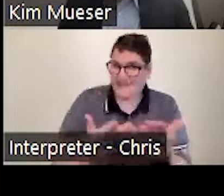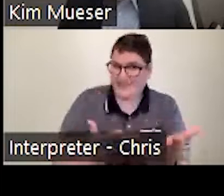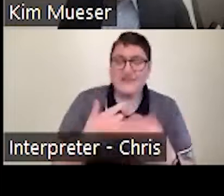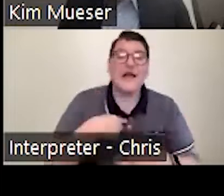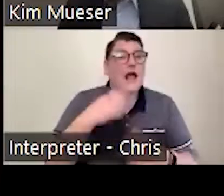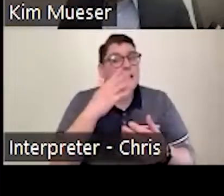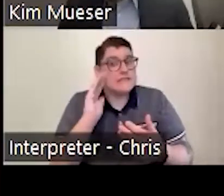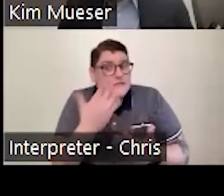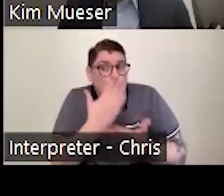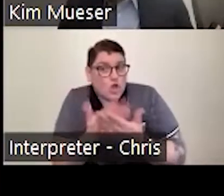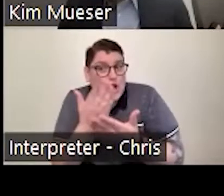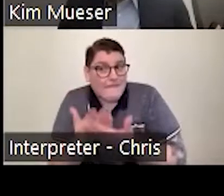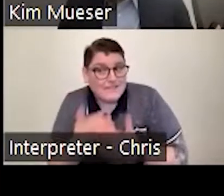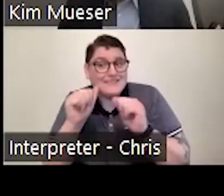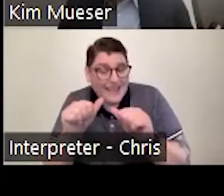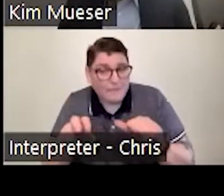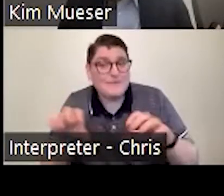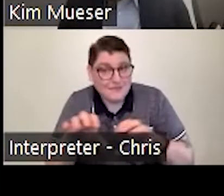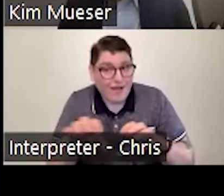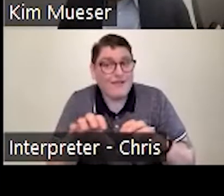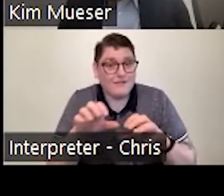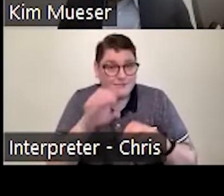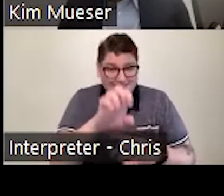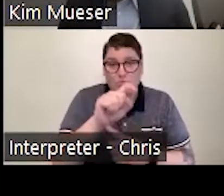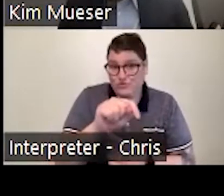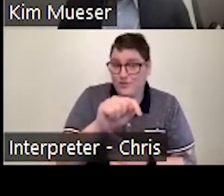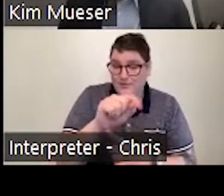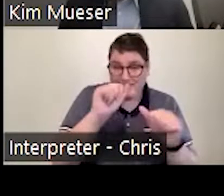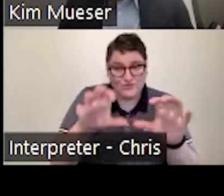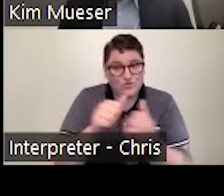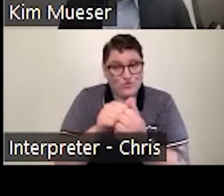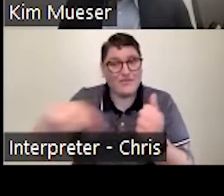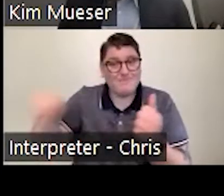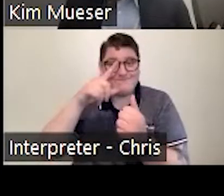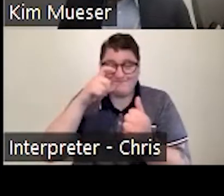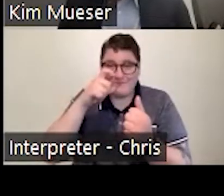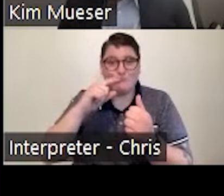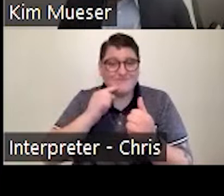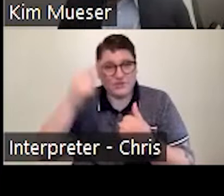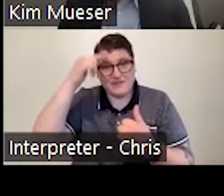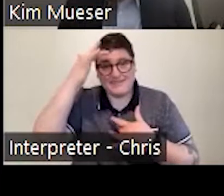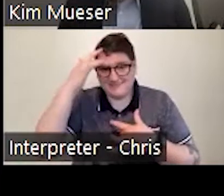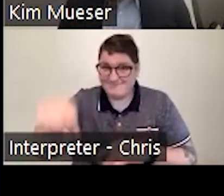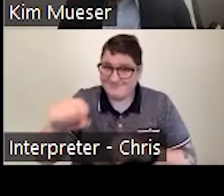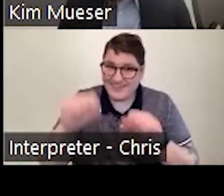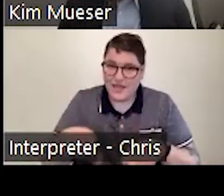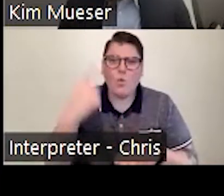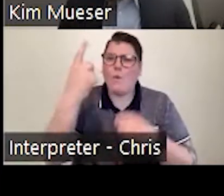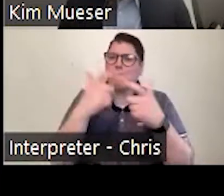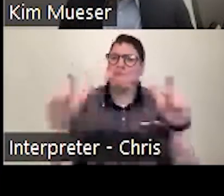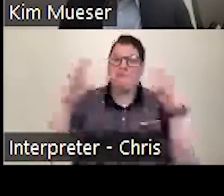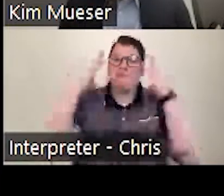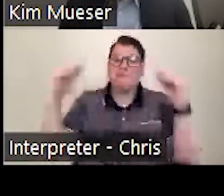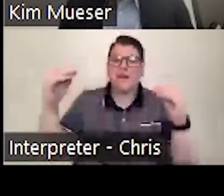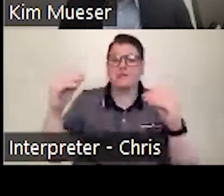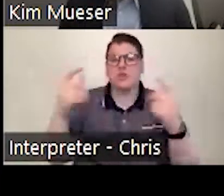therapy can be done in people with serious mental illness. Very good research from a large Dutch controlled study of people